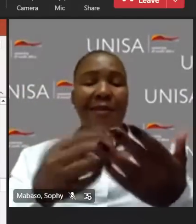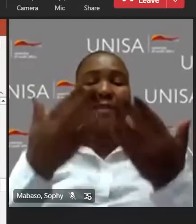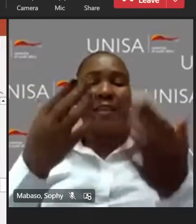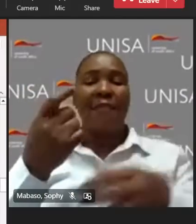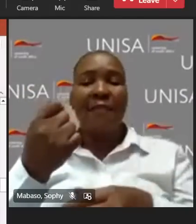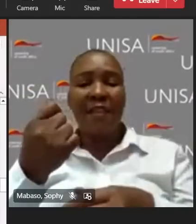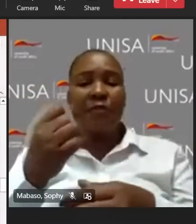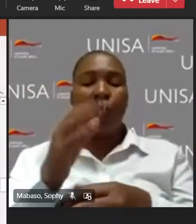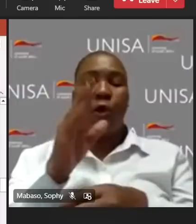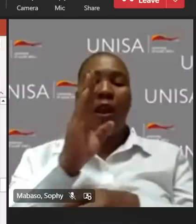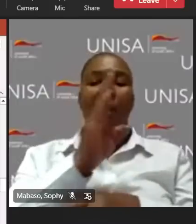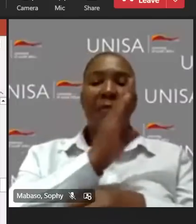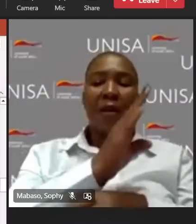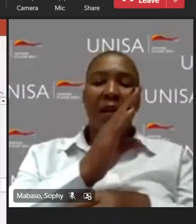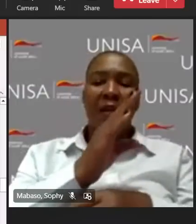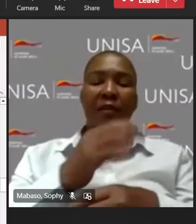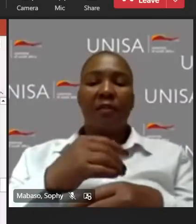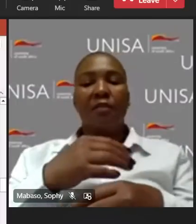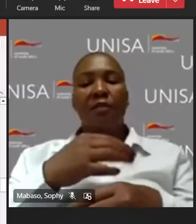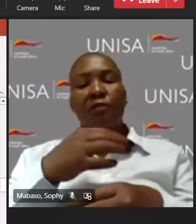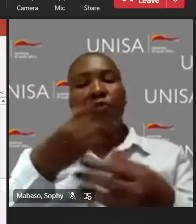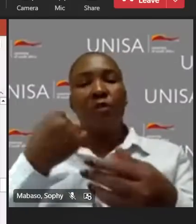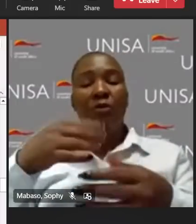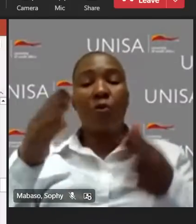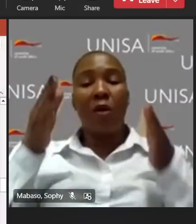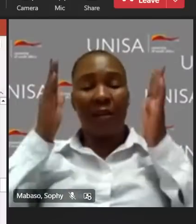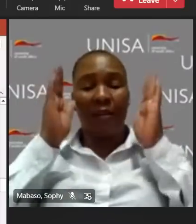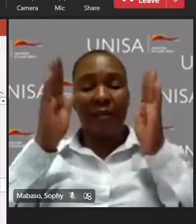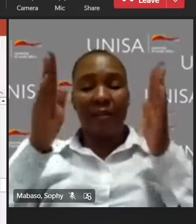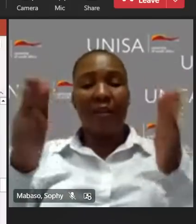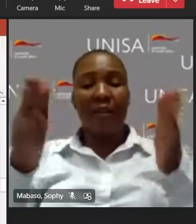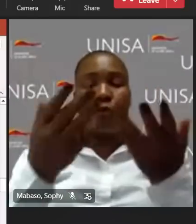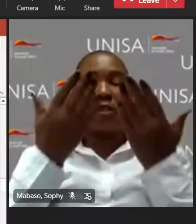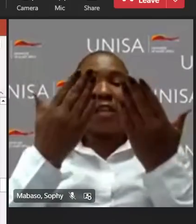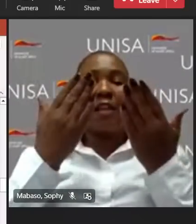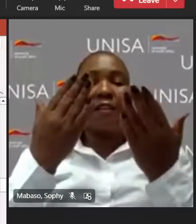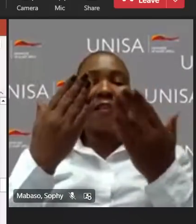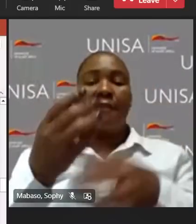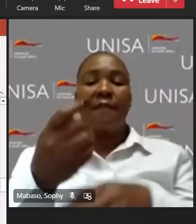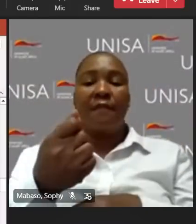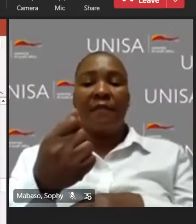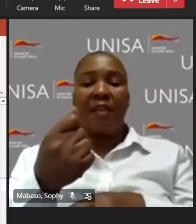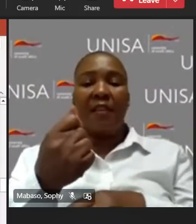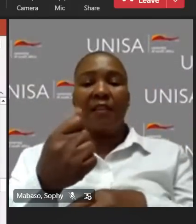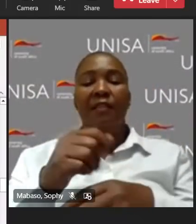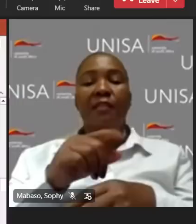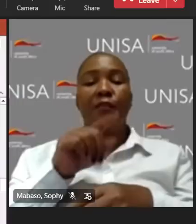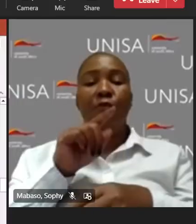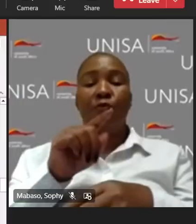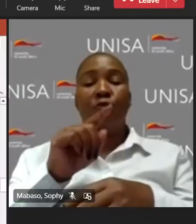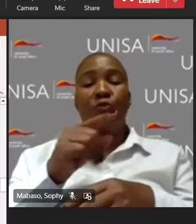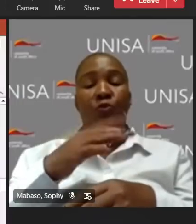fees. Now let's focus on study fees, because this is basically what we specialize in data